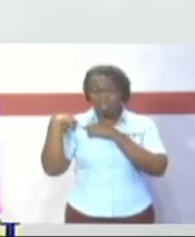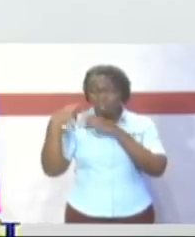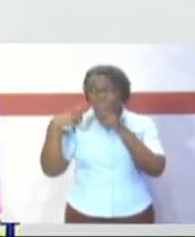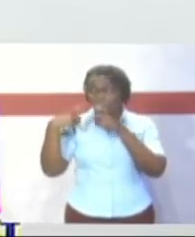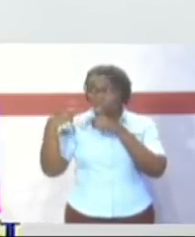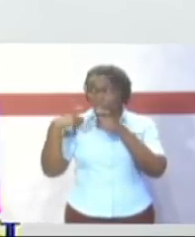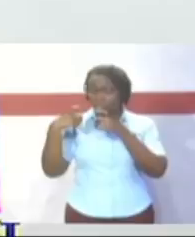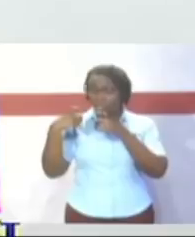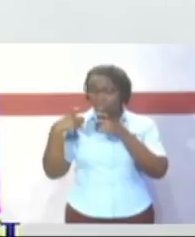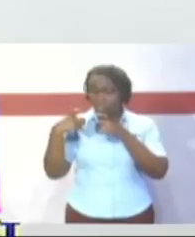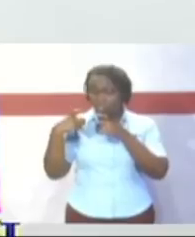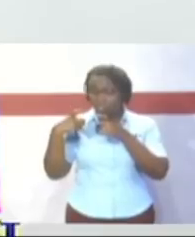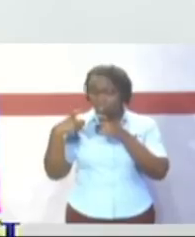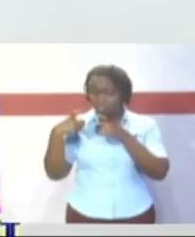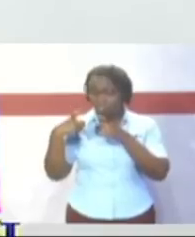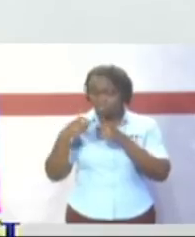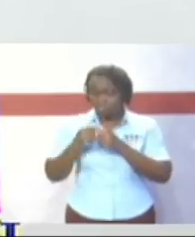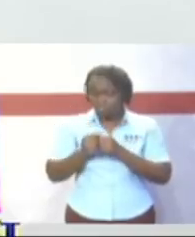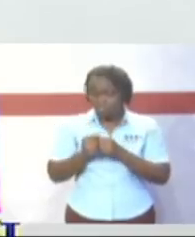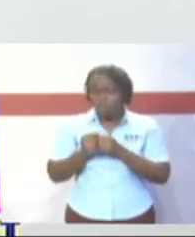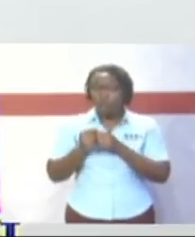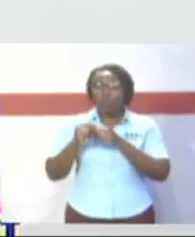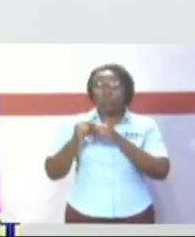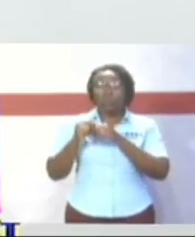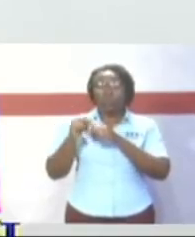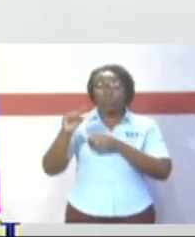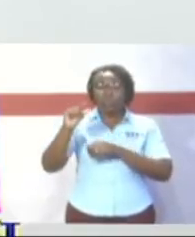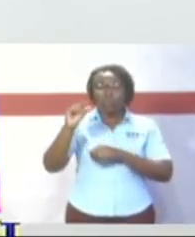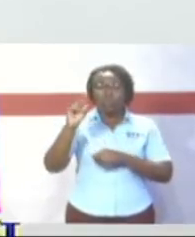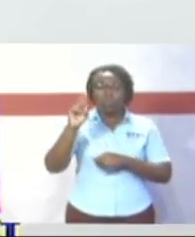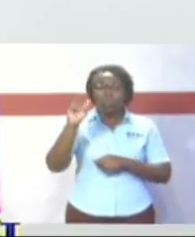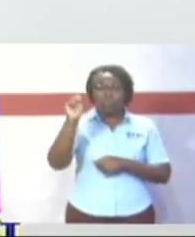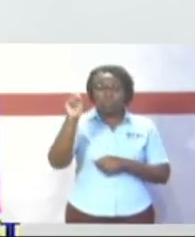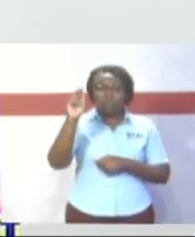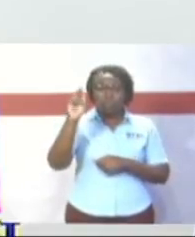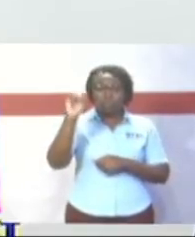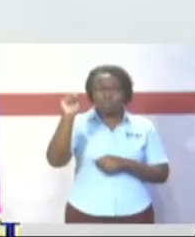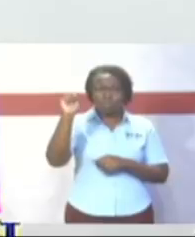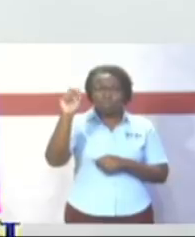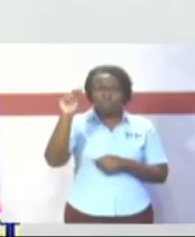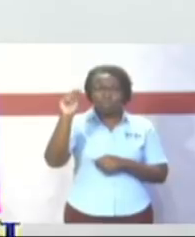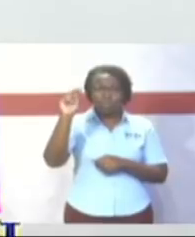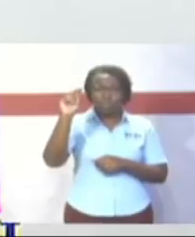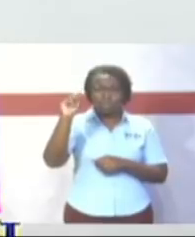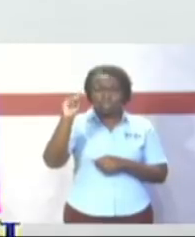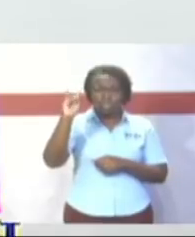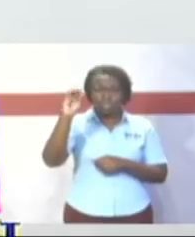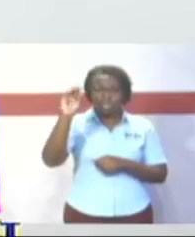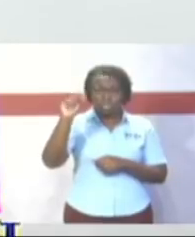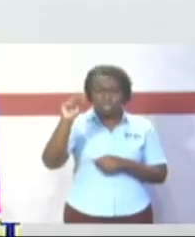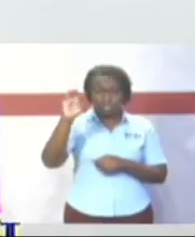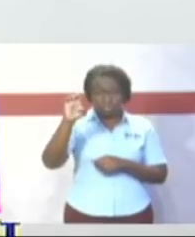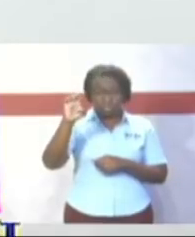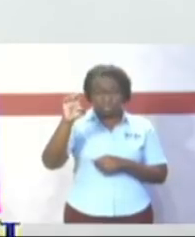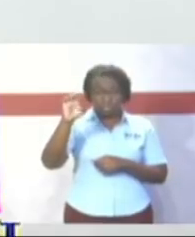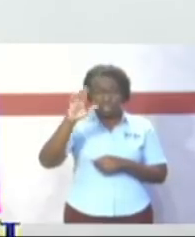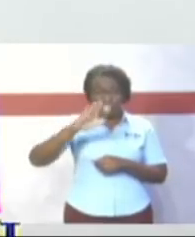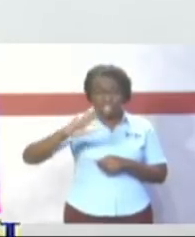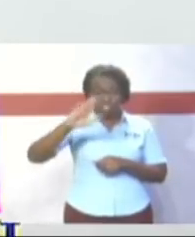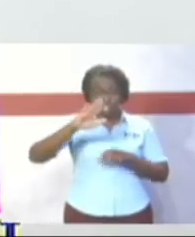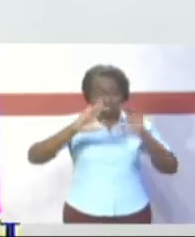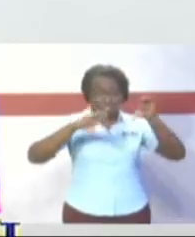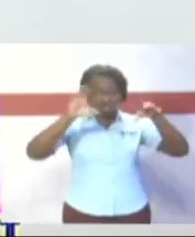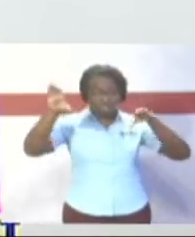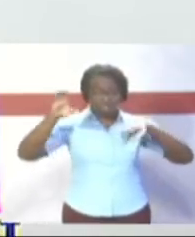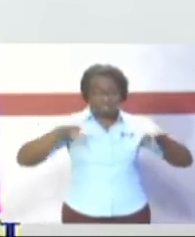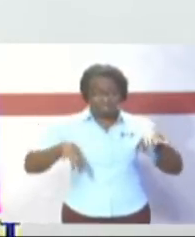recall that's the Balandra quarantine site, but also Trinidad and Tobago recorded its first case of the virus. So since then, ERHA's